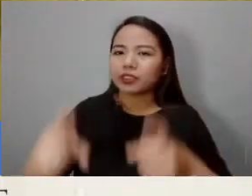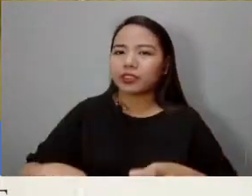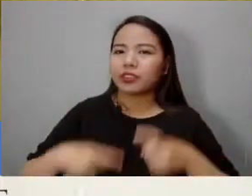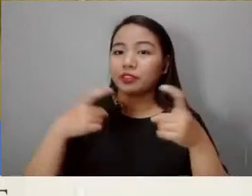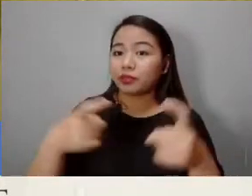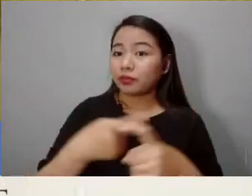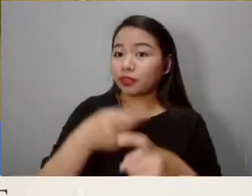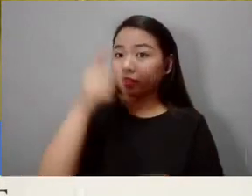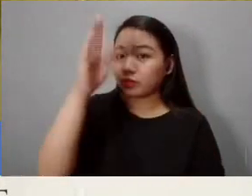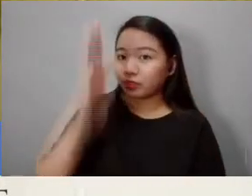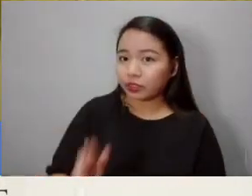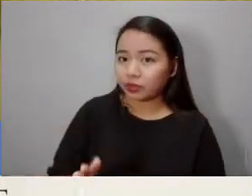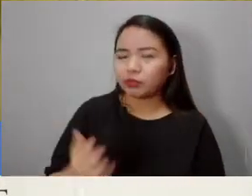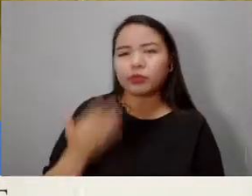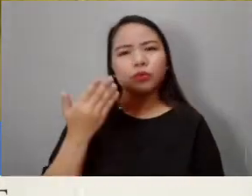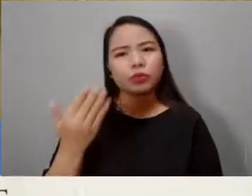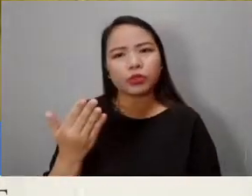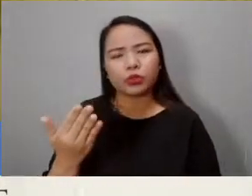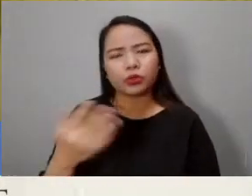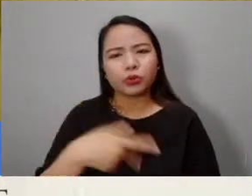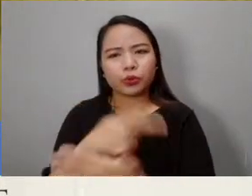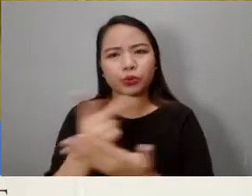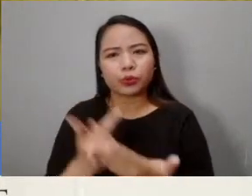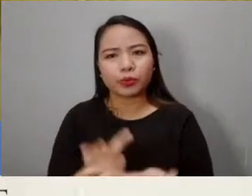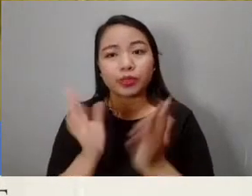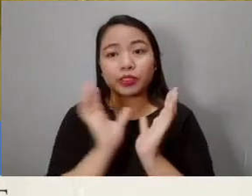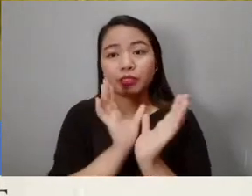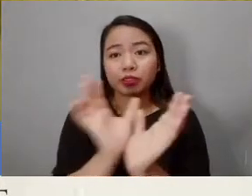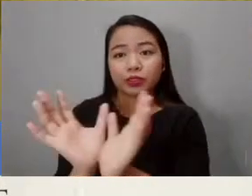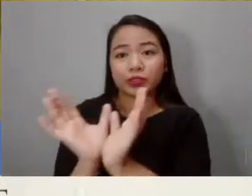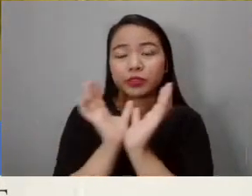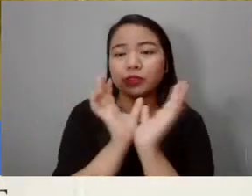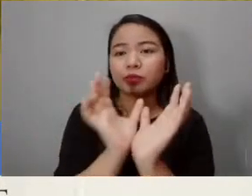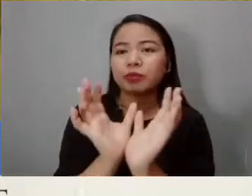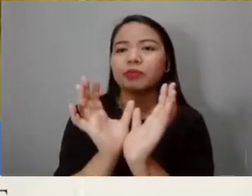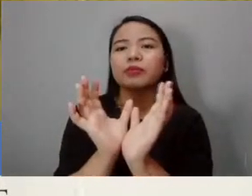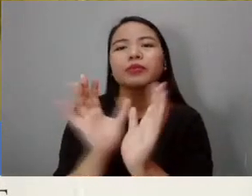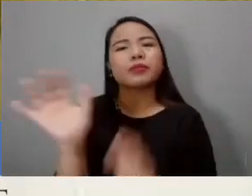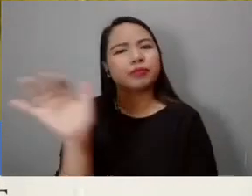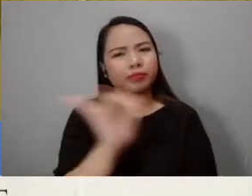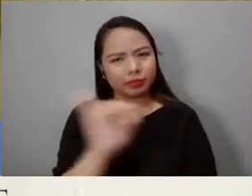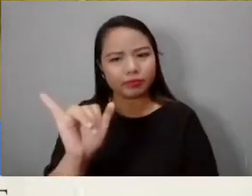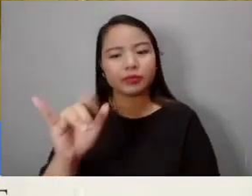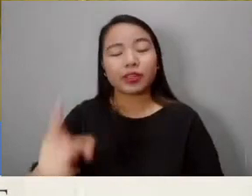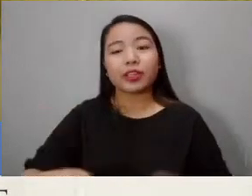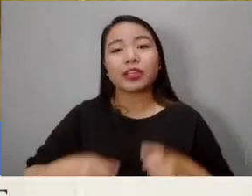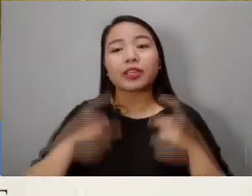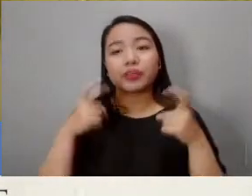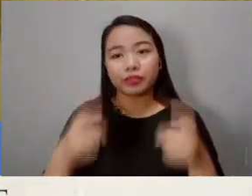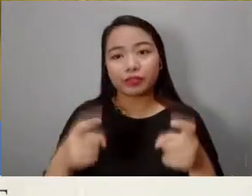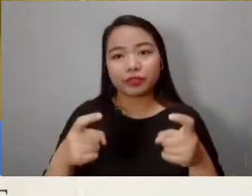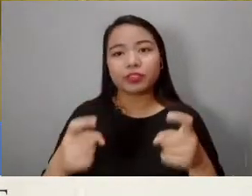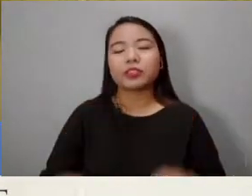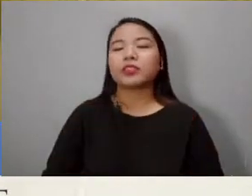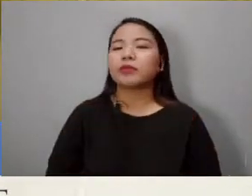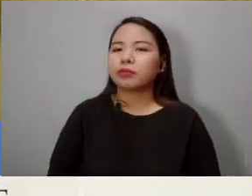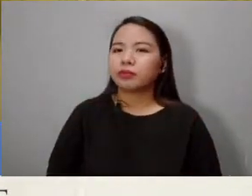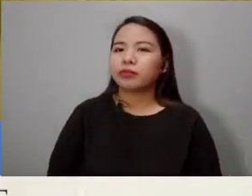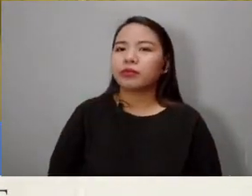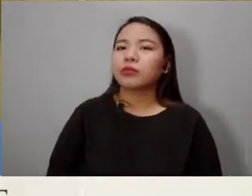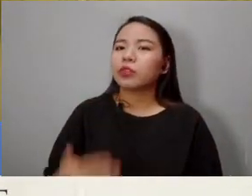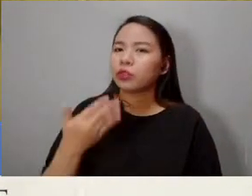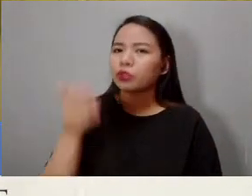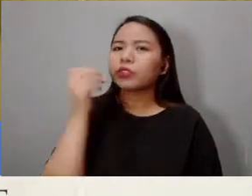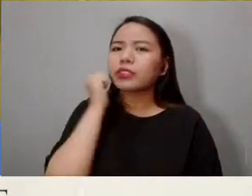Your being a part of this community is a gift. Your daily response to the